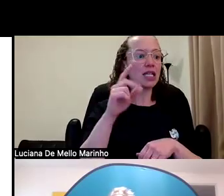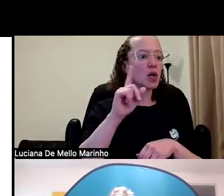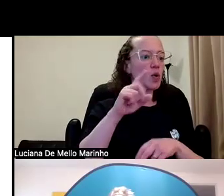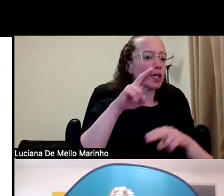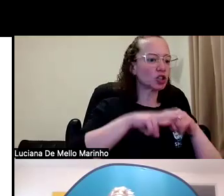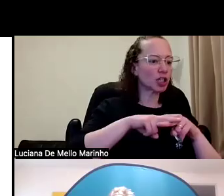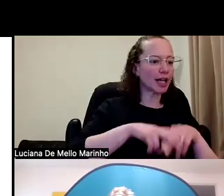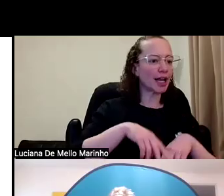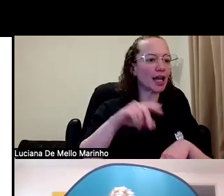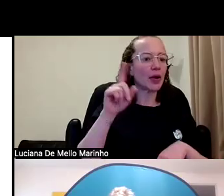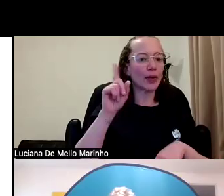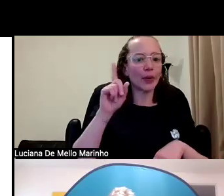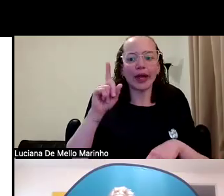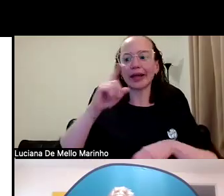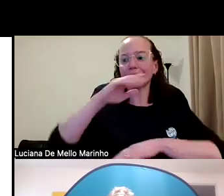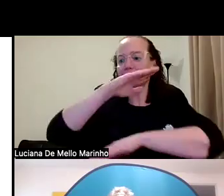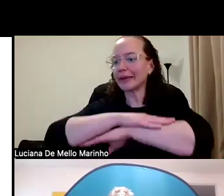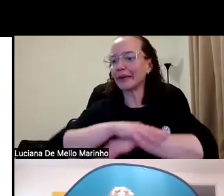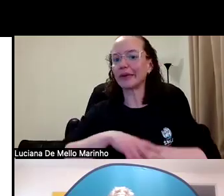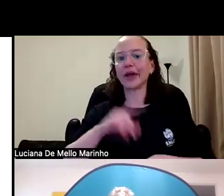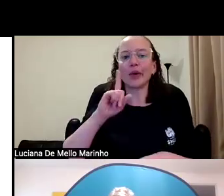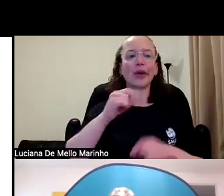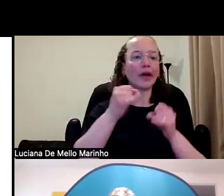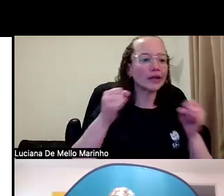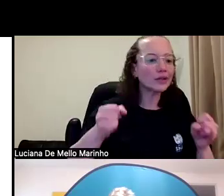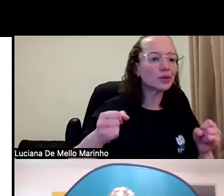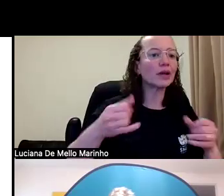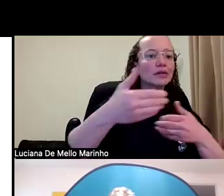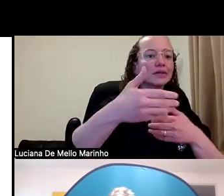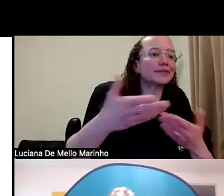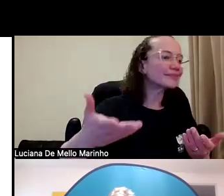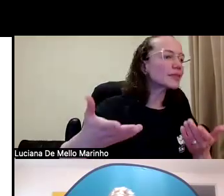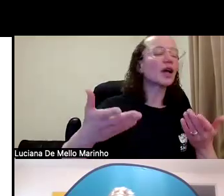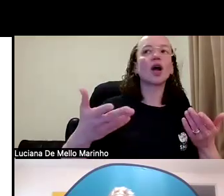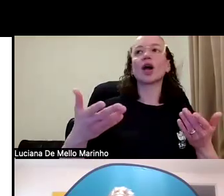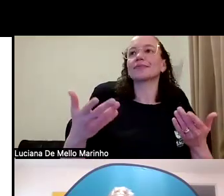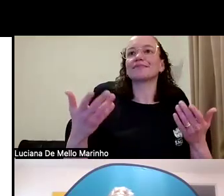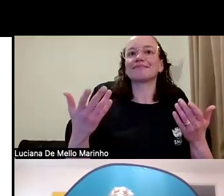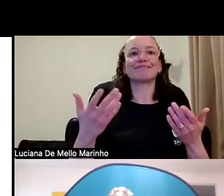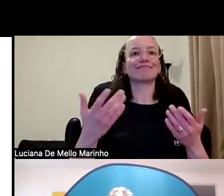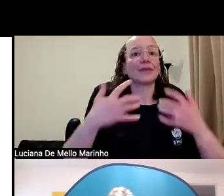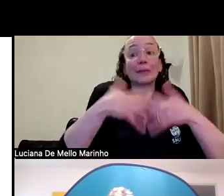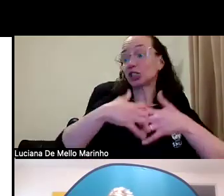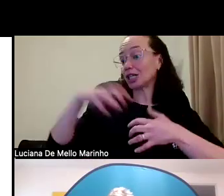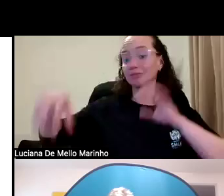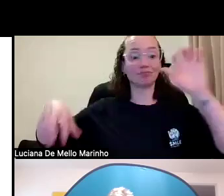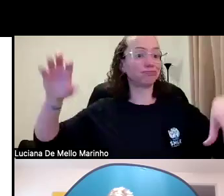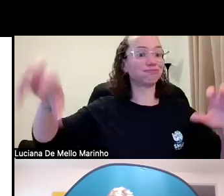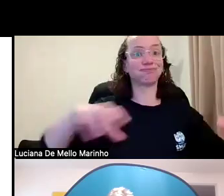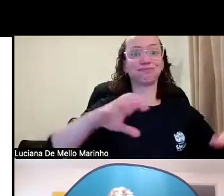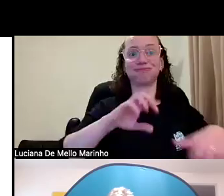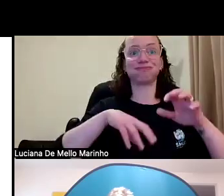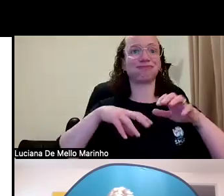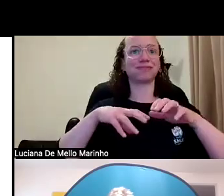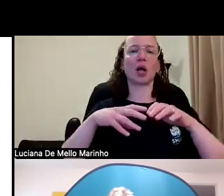me in there to see it so I can figure out where I can set up my chair or a table or where the instruments are going to be,